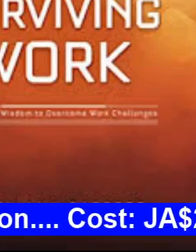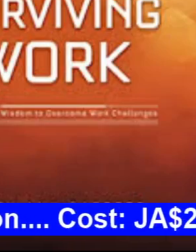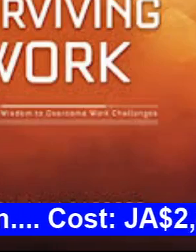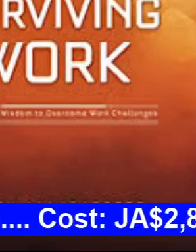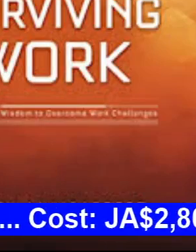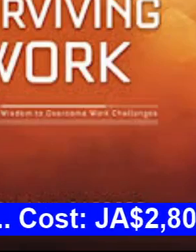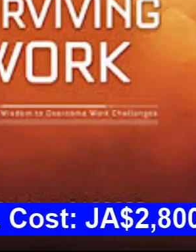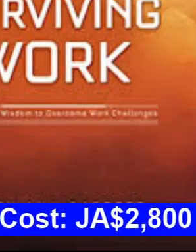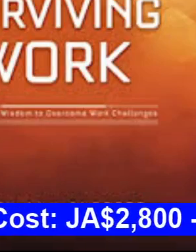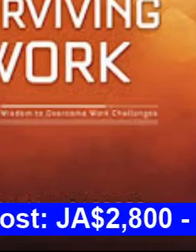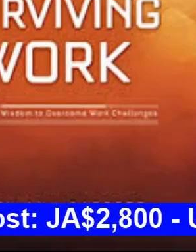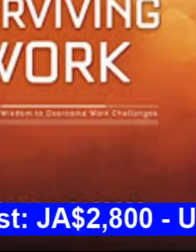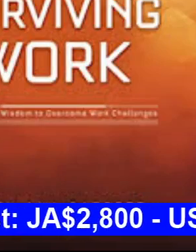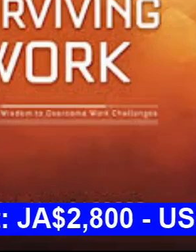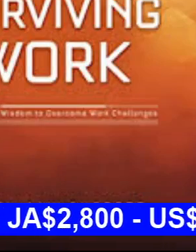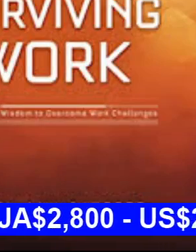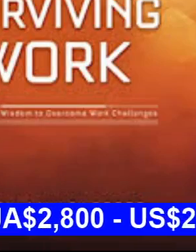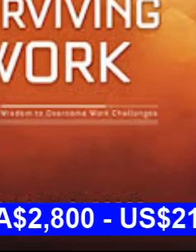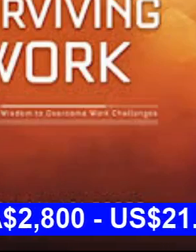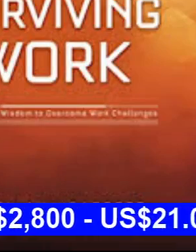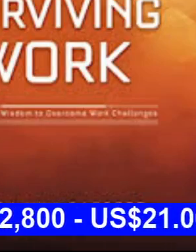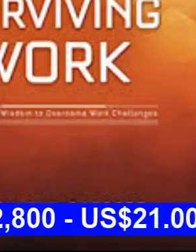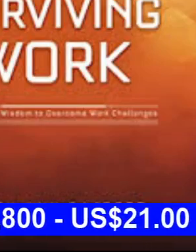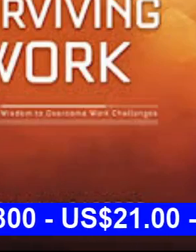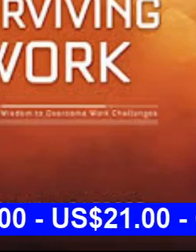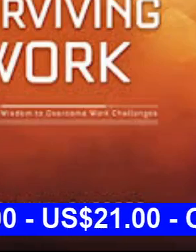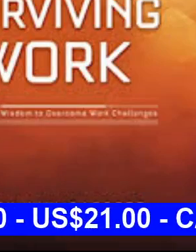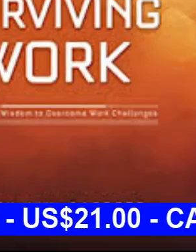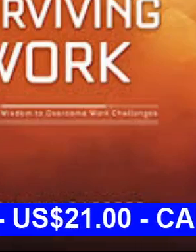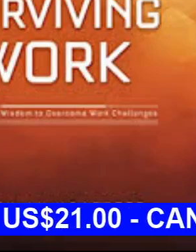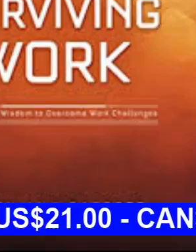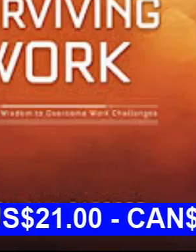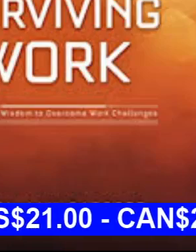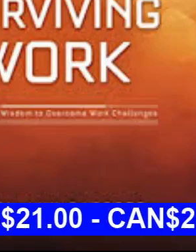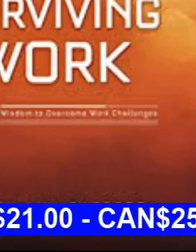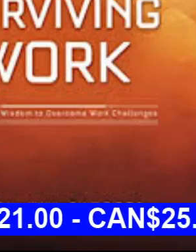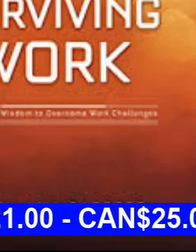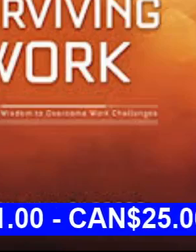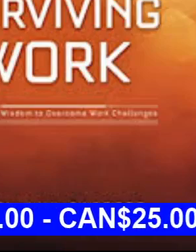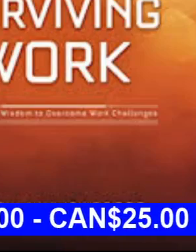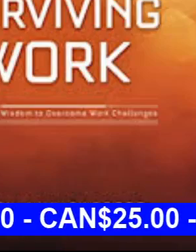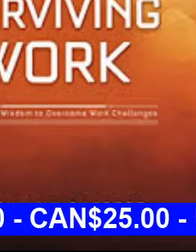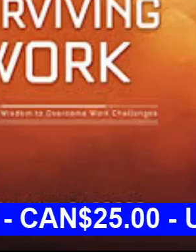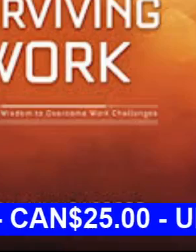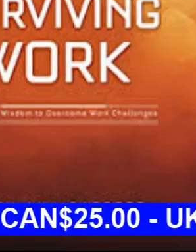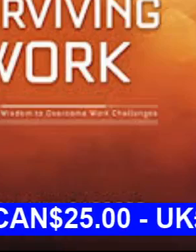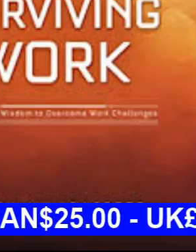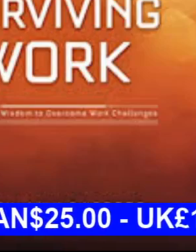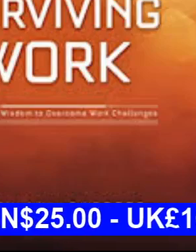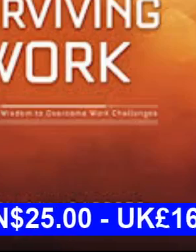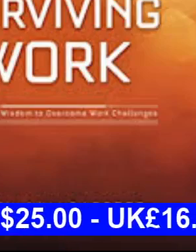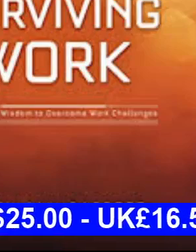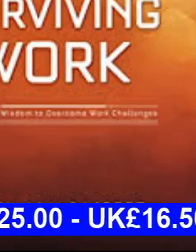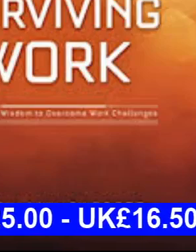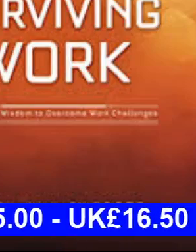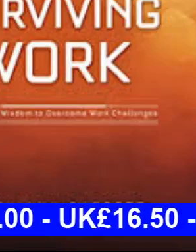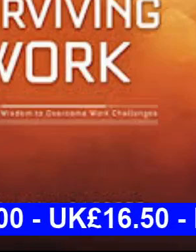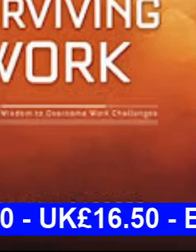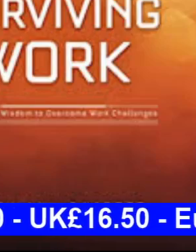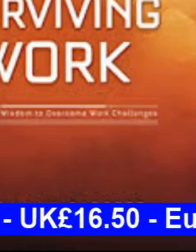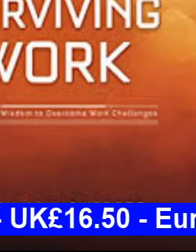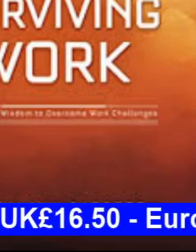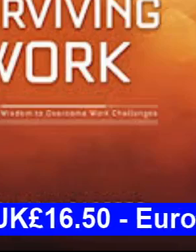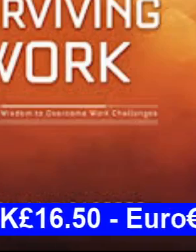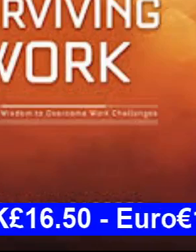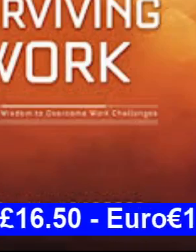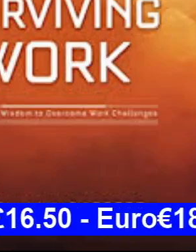it. And I ask all to make that purchase. Very interesting book. It speaks to the time